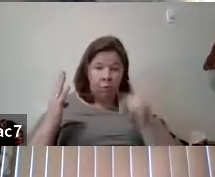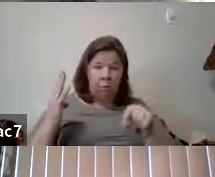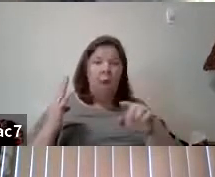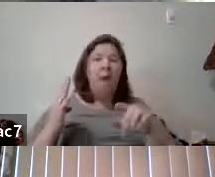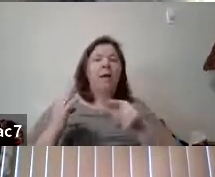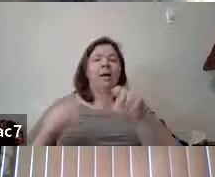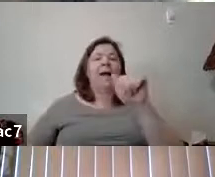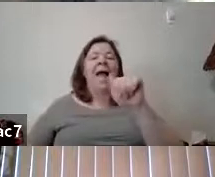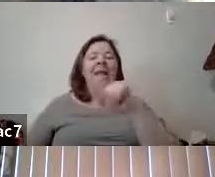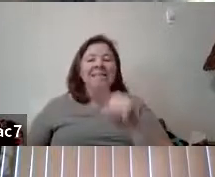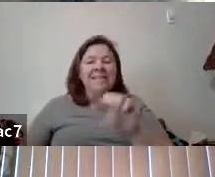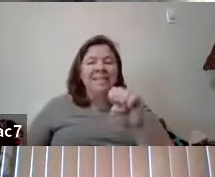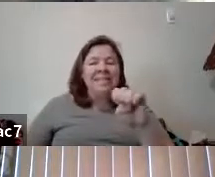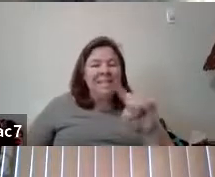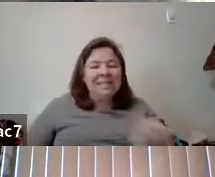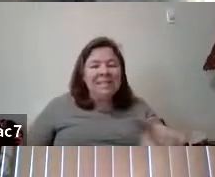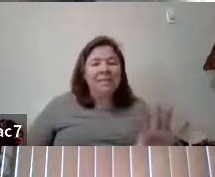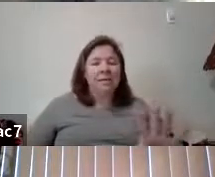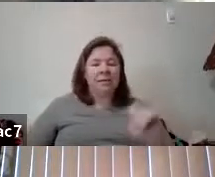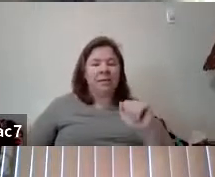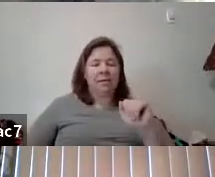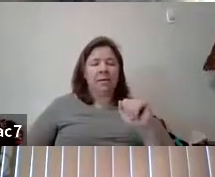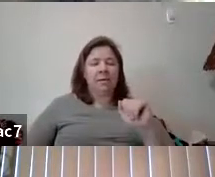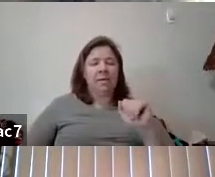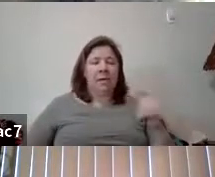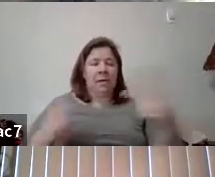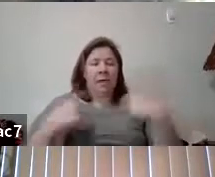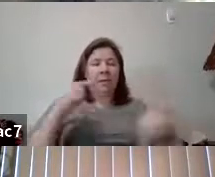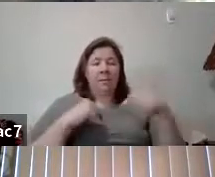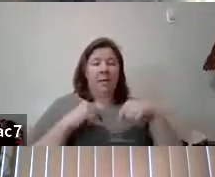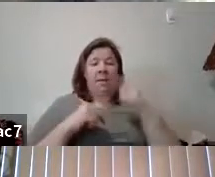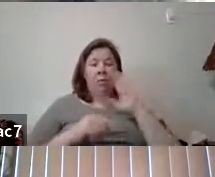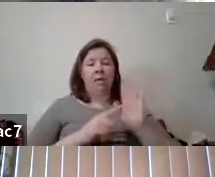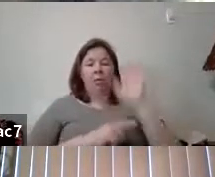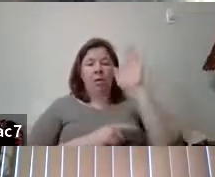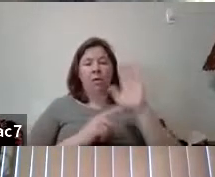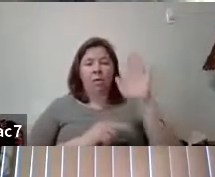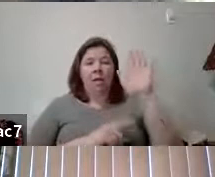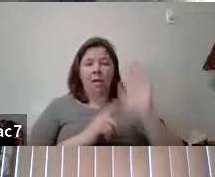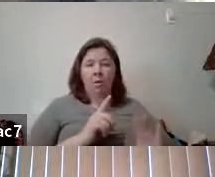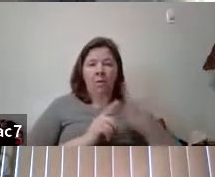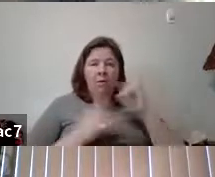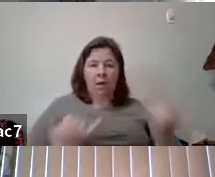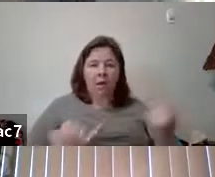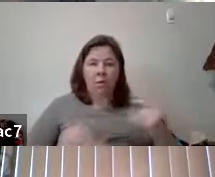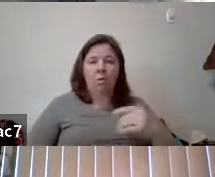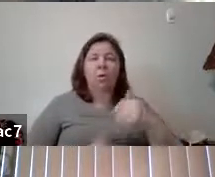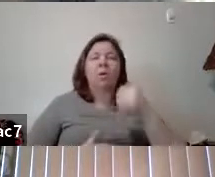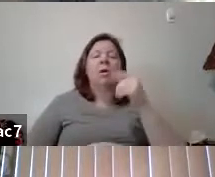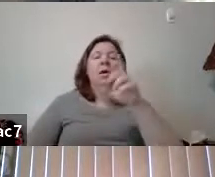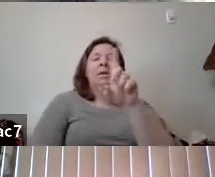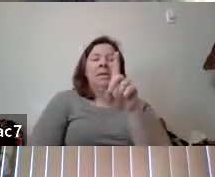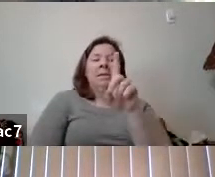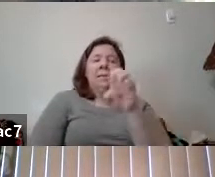Okay. If you get back, then you'll have to raise your hand again. I'm going to lower your hand for now. Right. Then we have